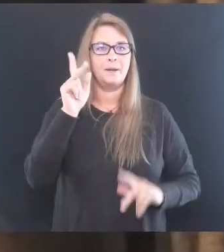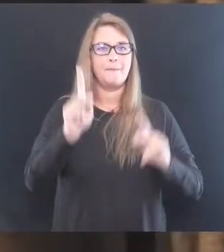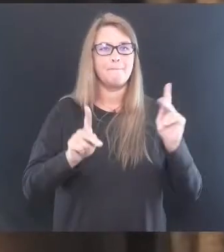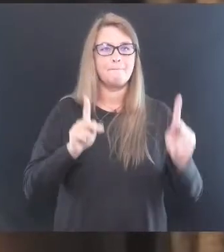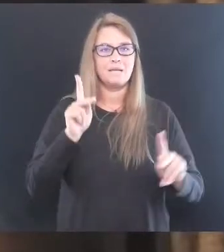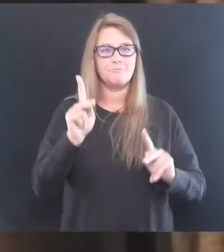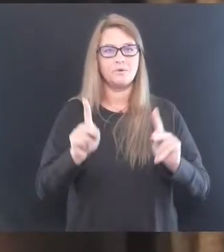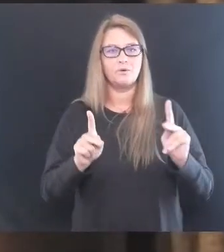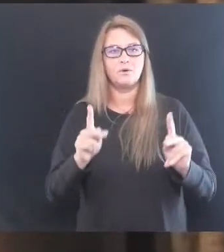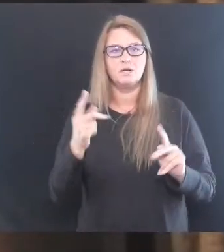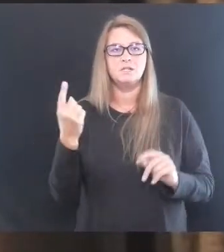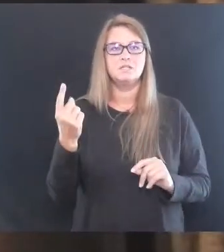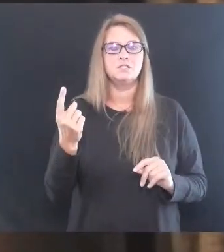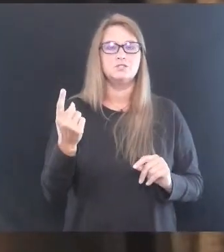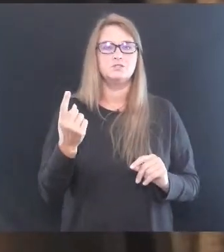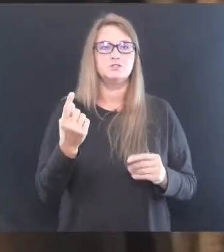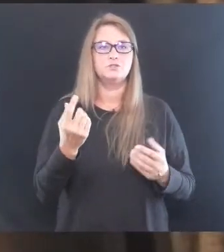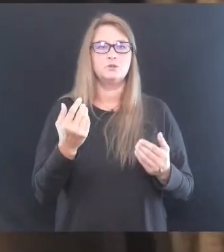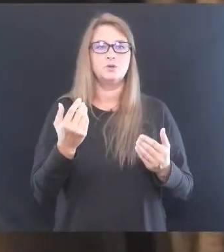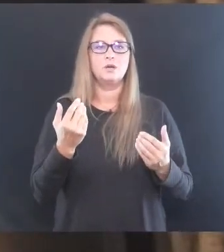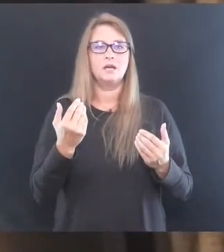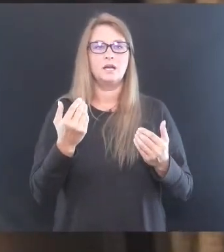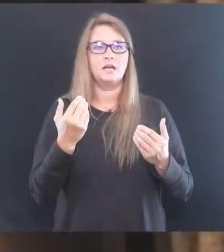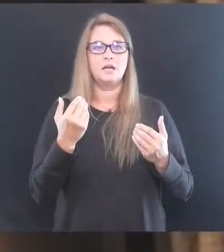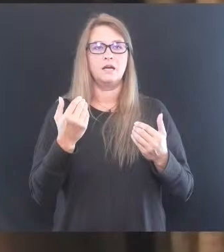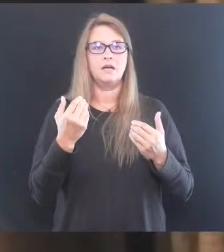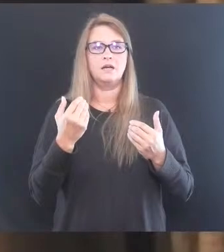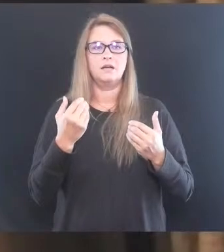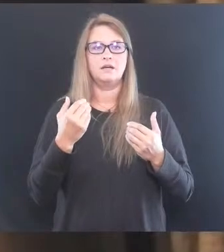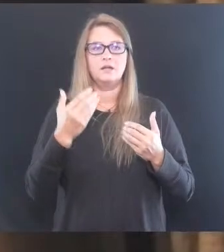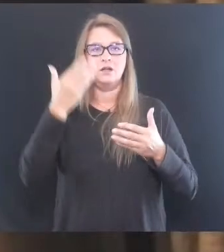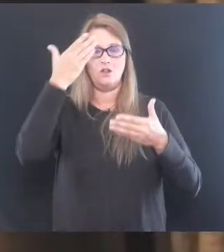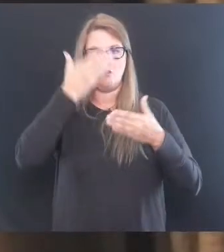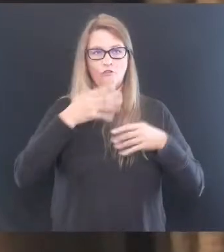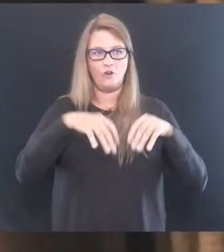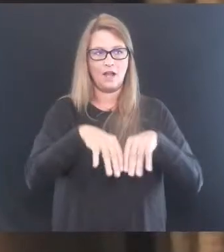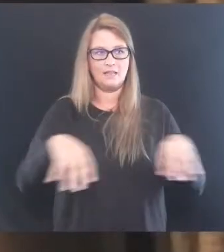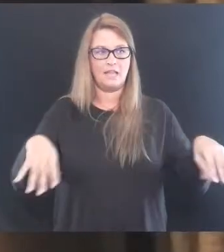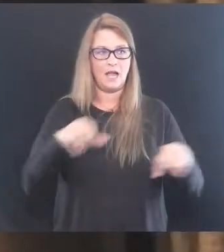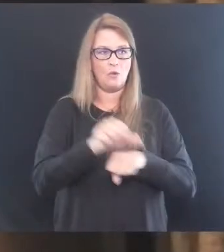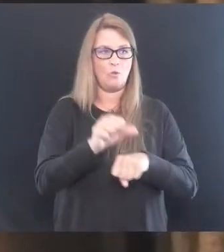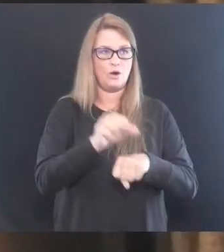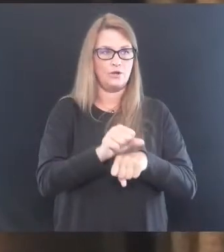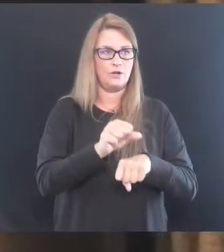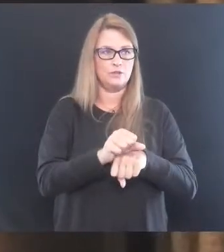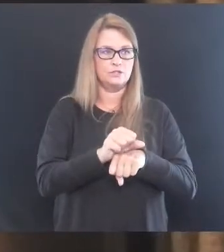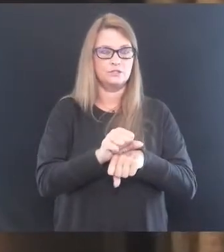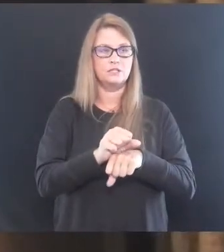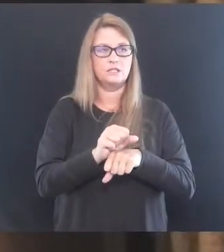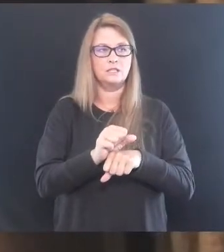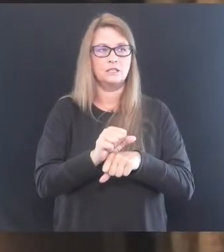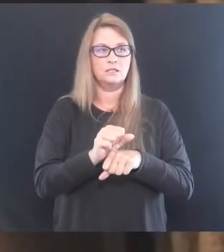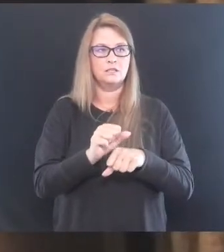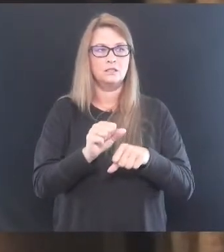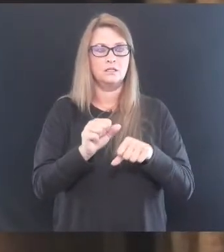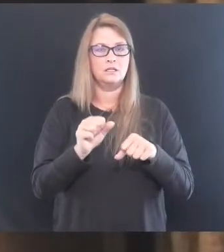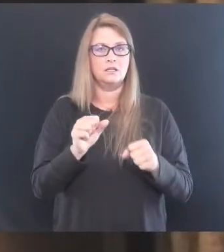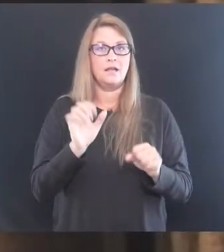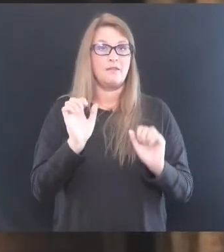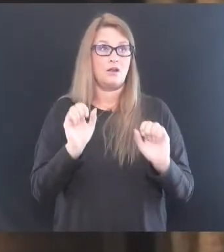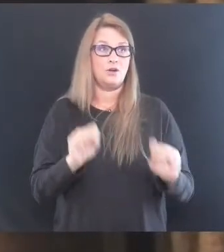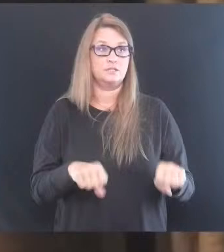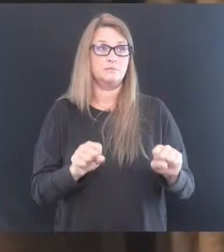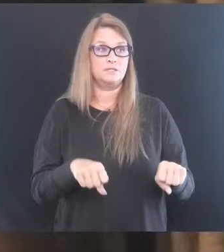would be to also folks that are in frontline worker conditions that would be